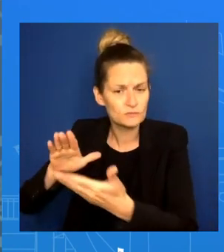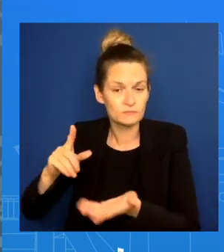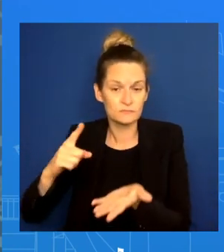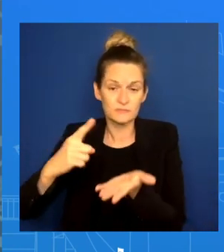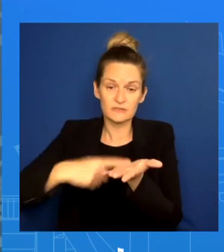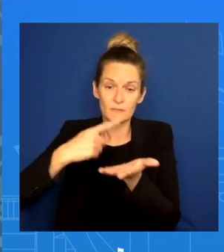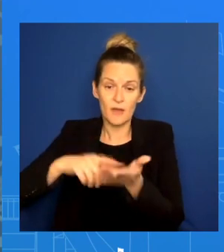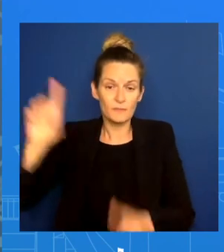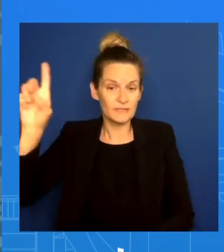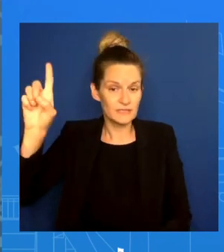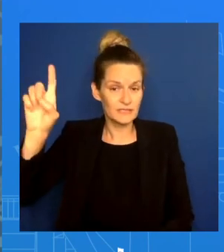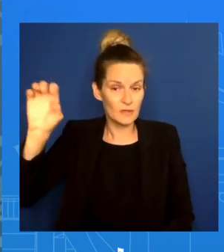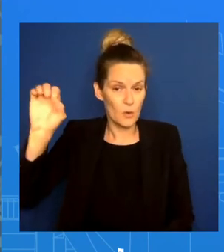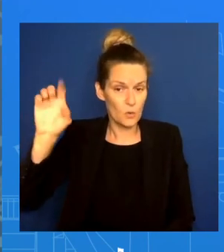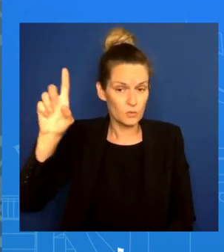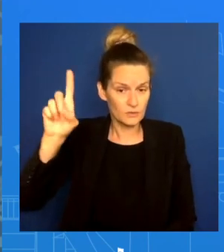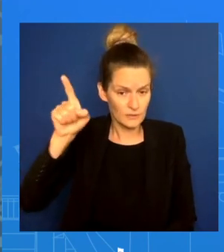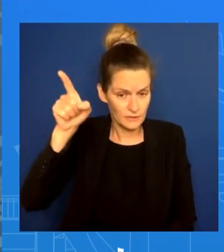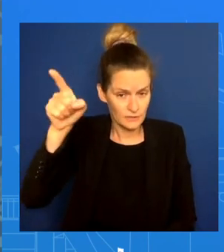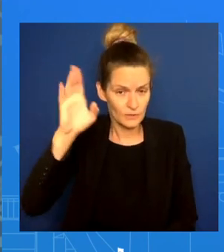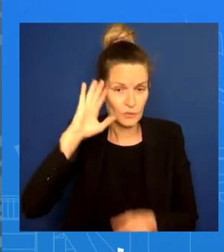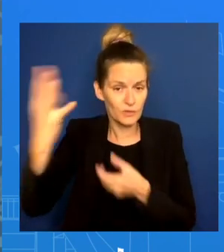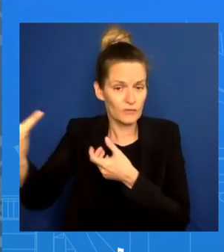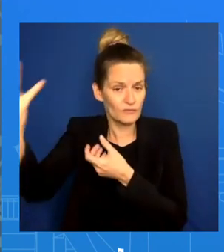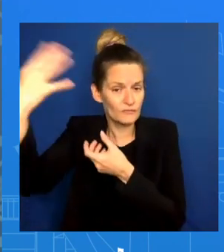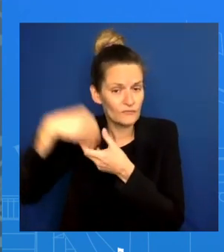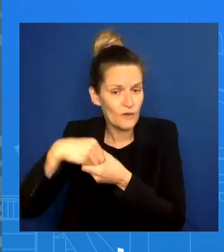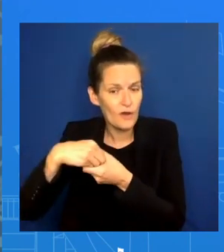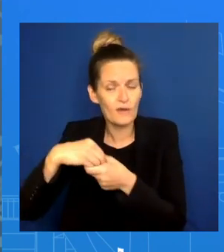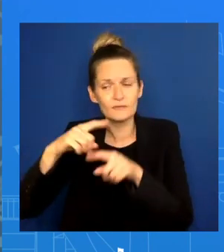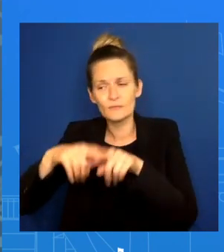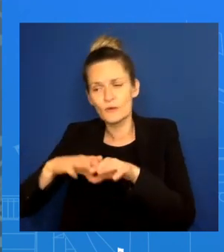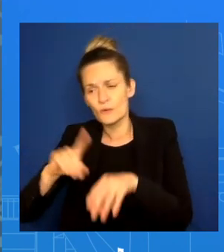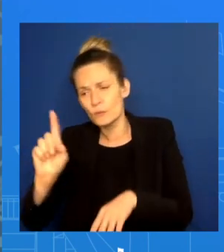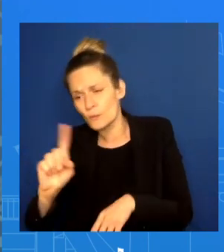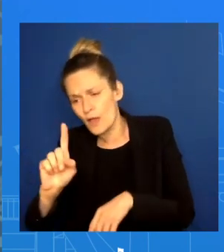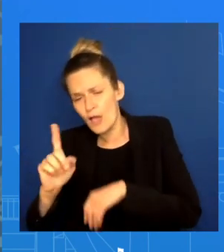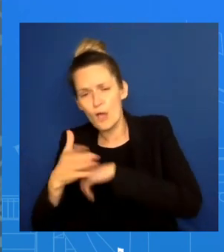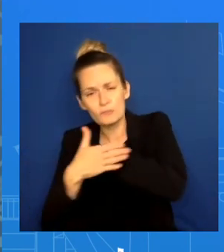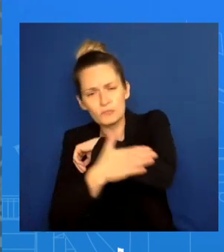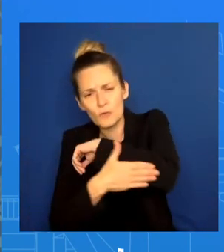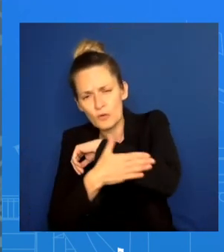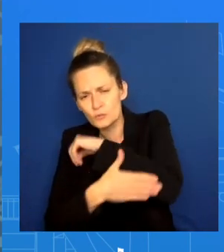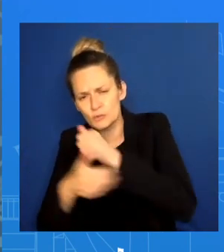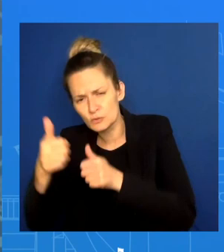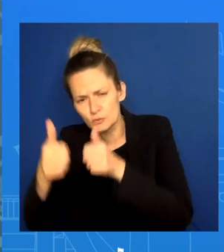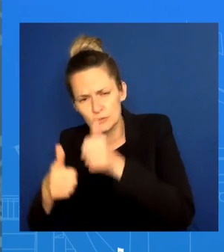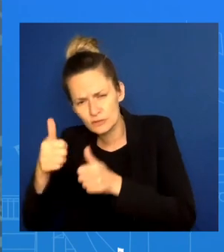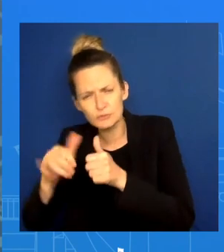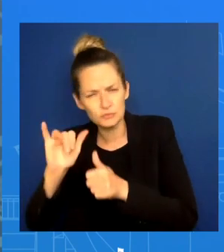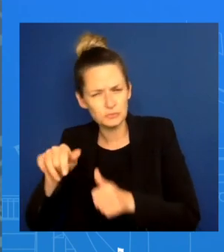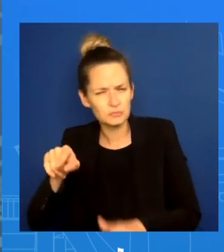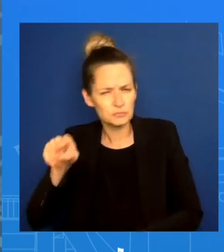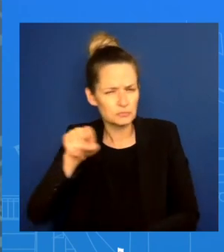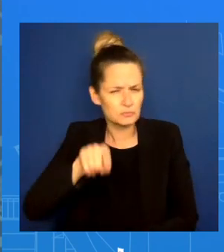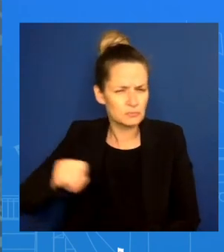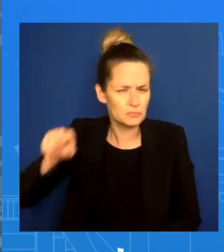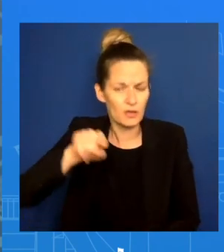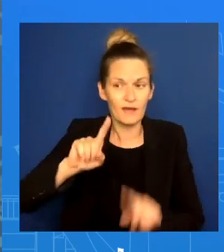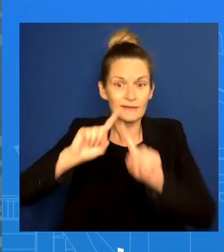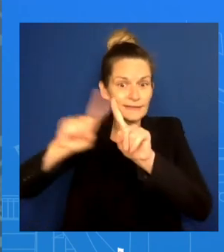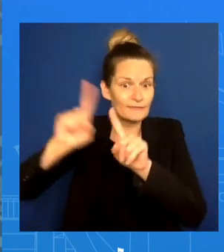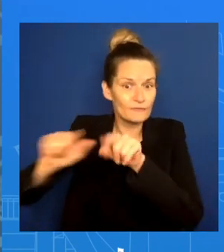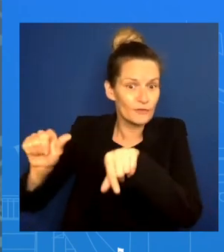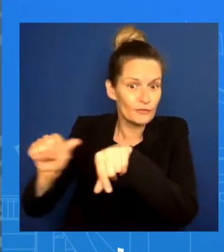long she's going to stay and what the threats and challenges are. And we do that routinely. And that's really what